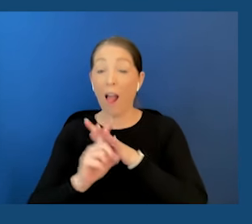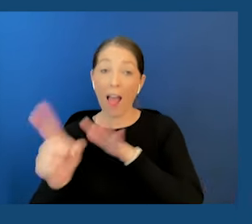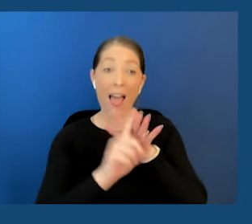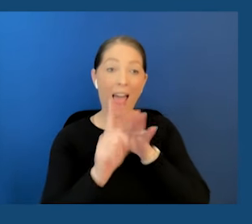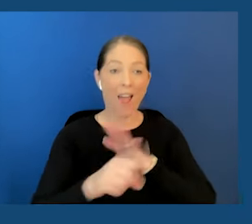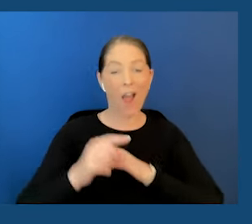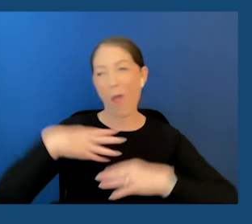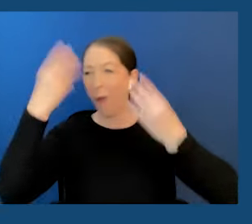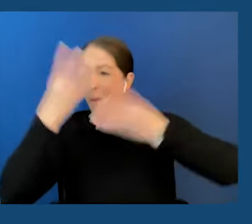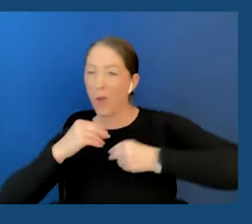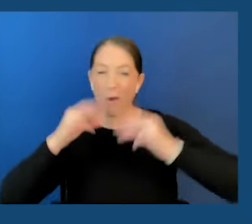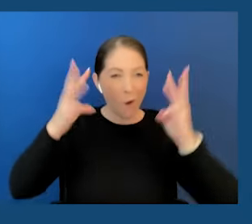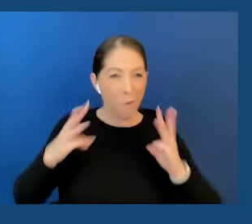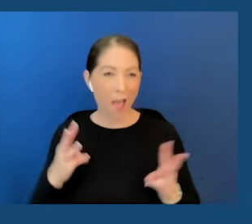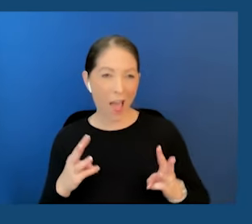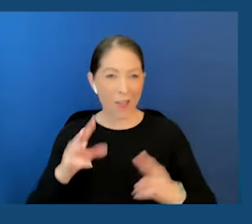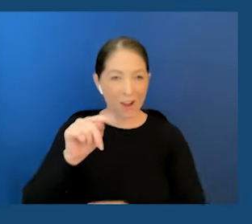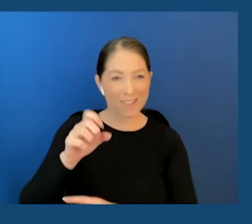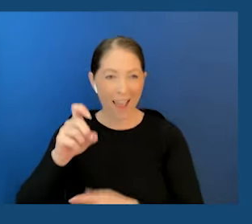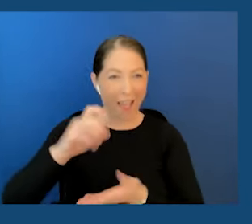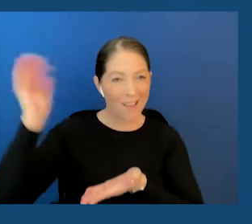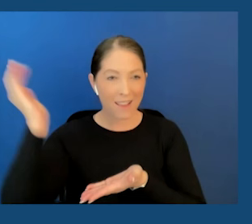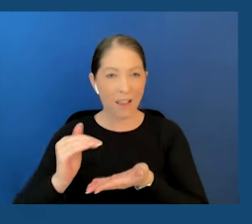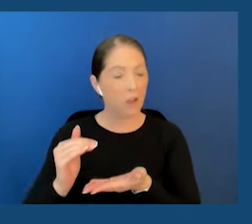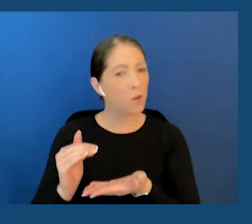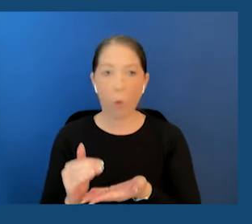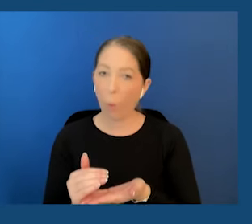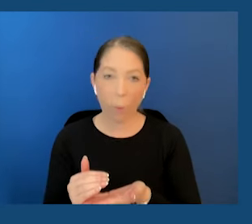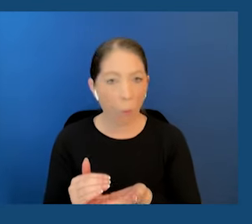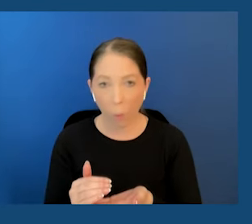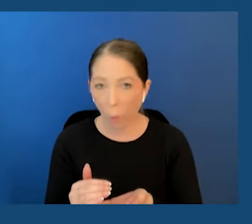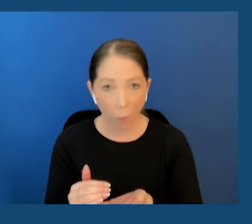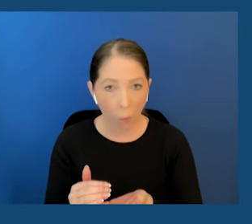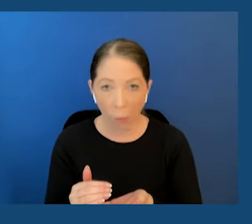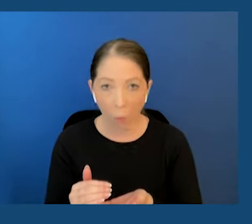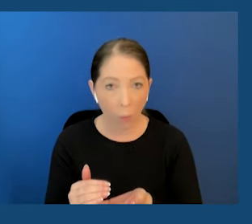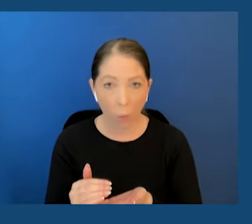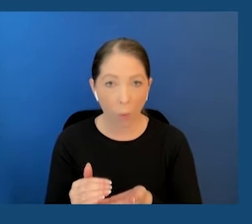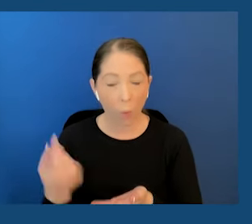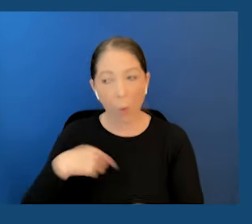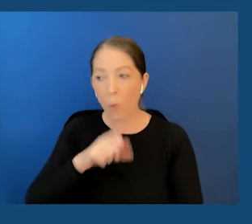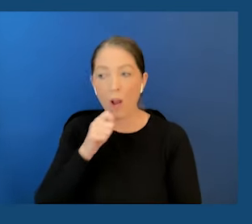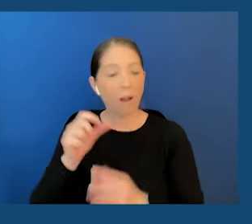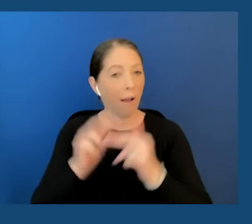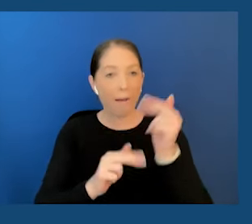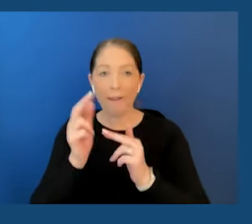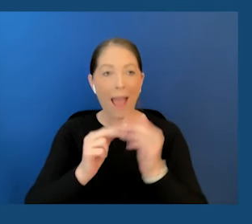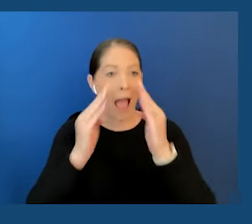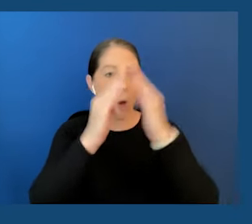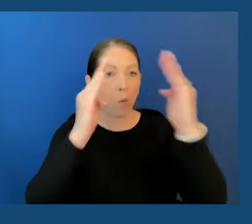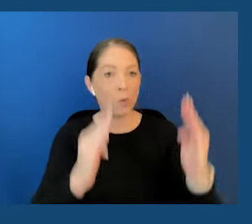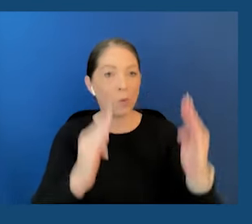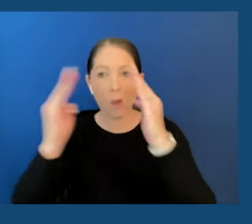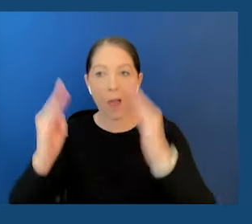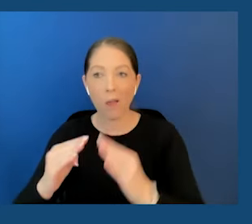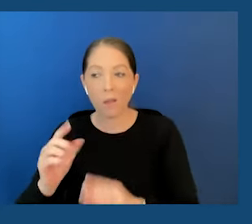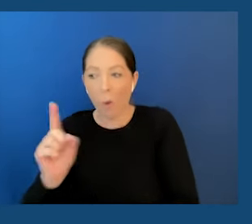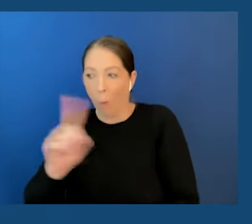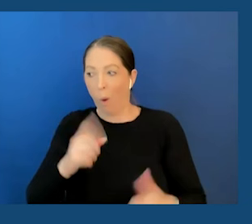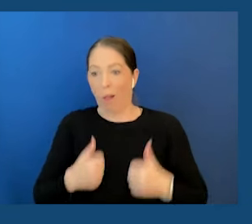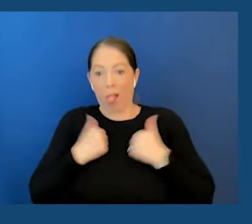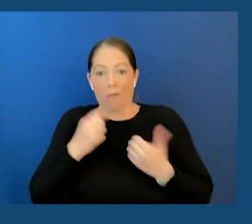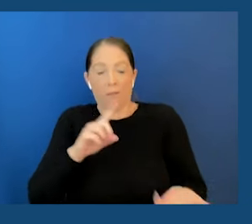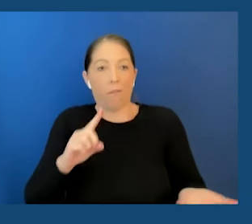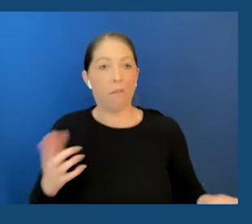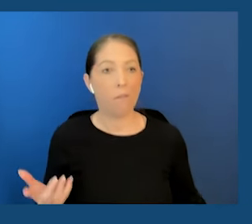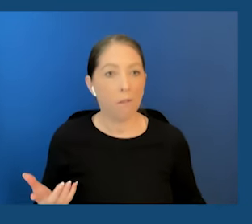lower taxes, because they're all comparable. They're leaving because we're not building enough housing for them to live in. So I have